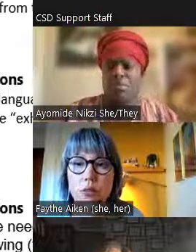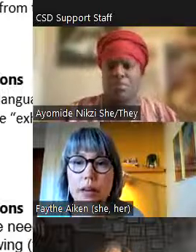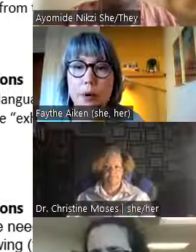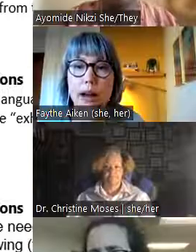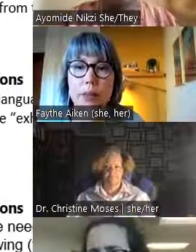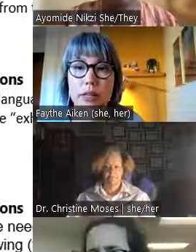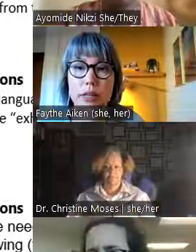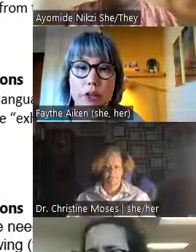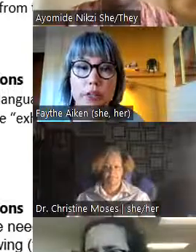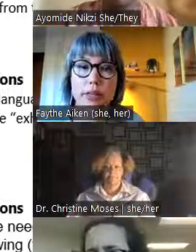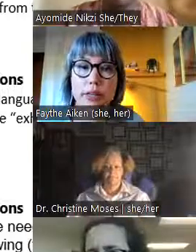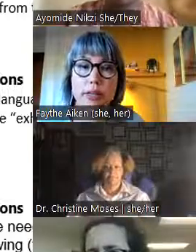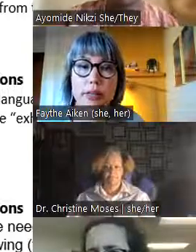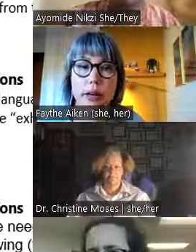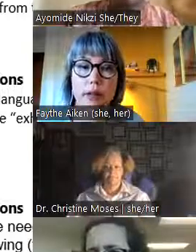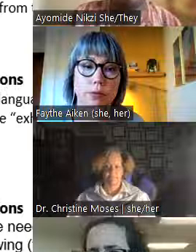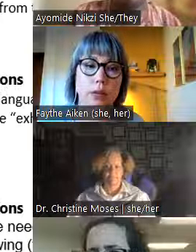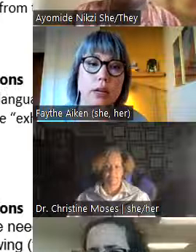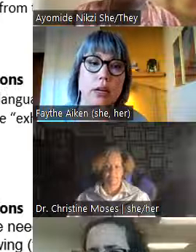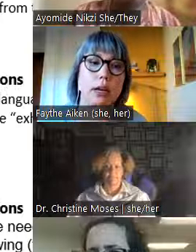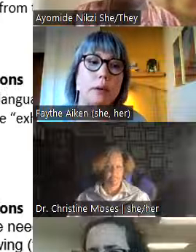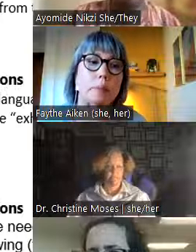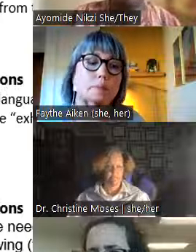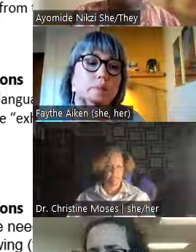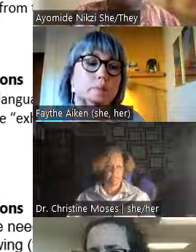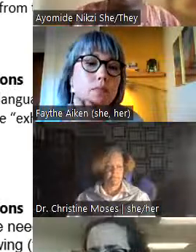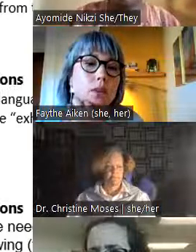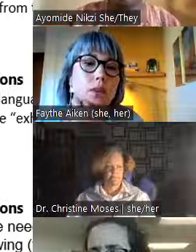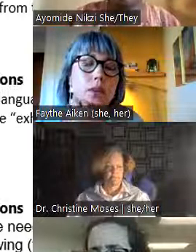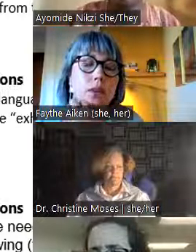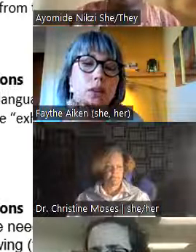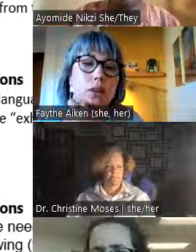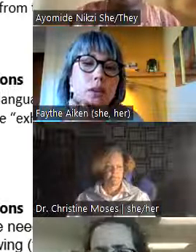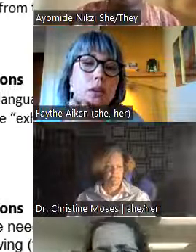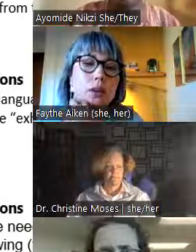So like perhaps an additional sentence of,